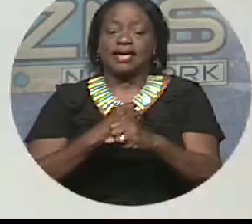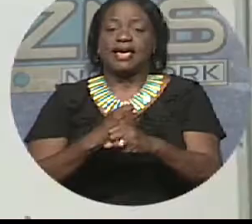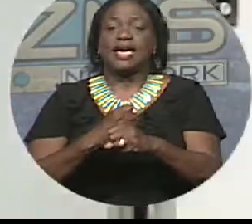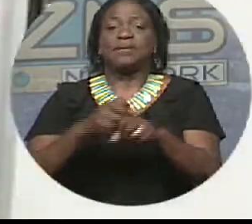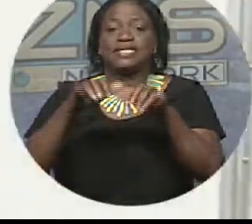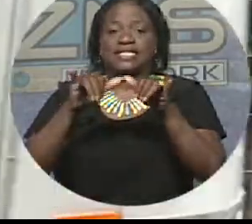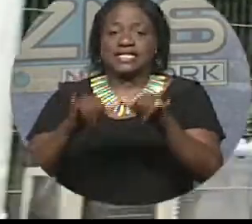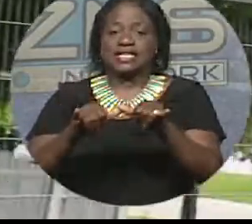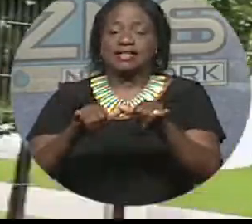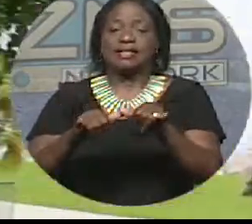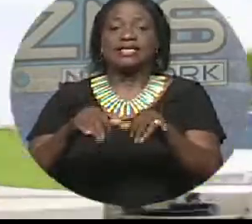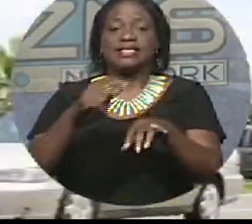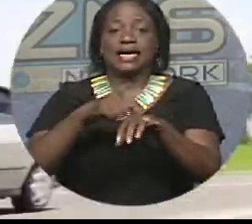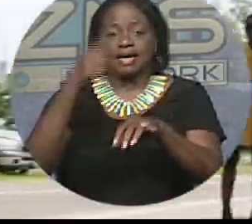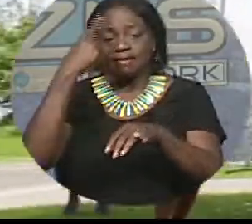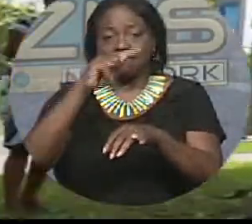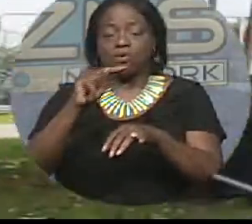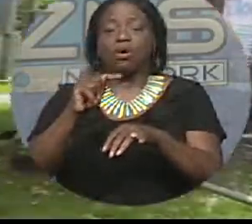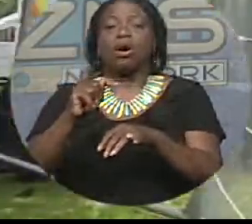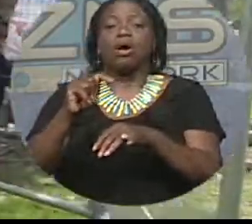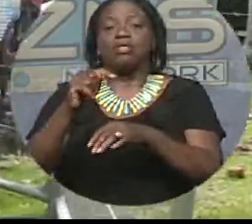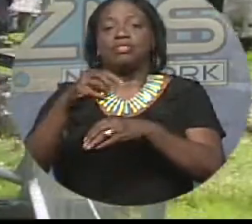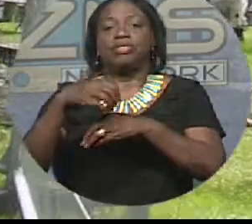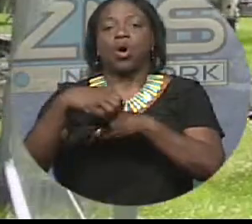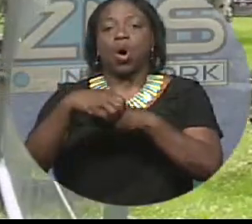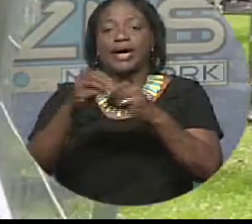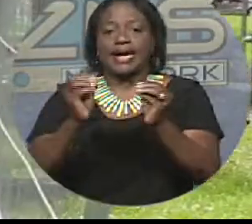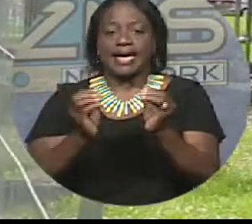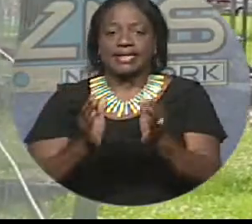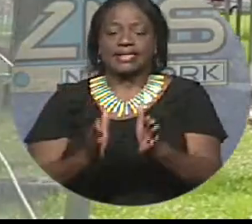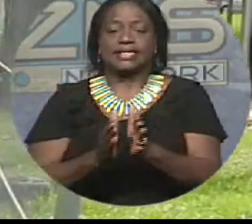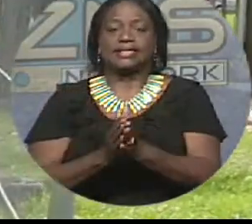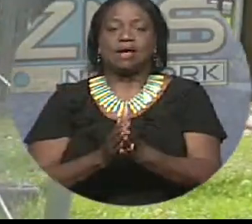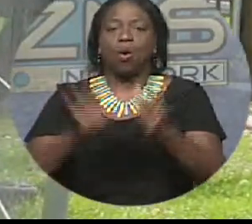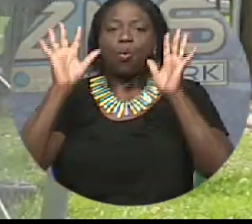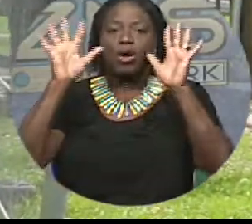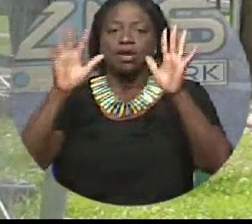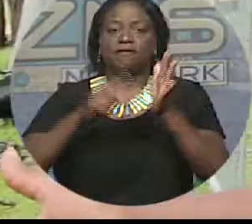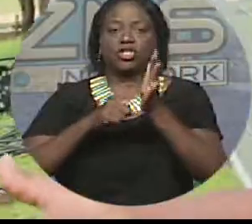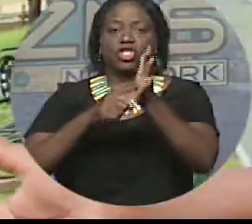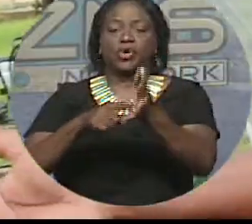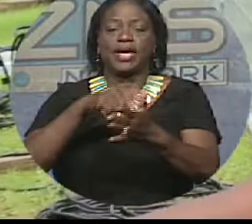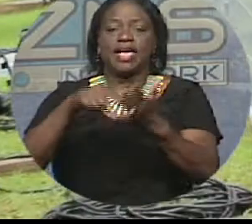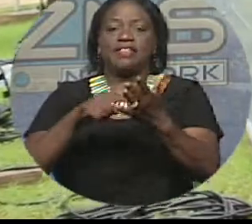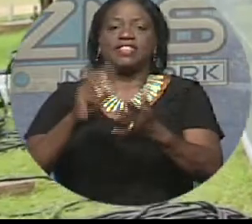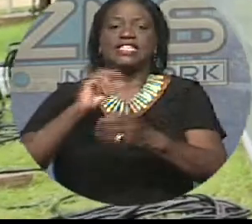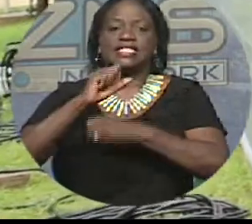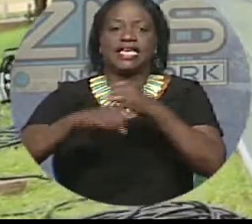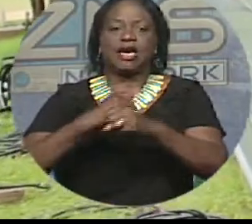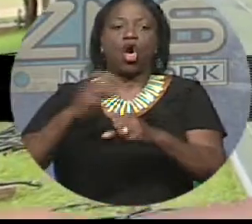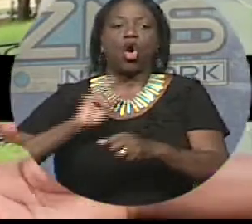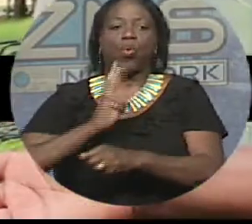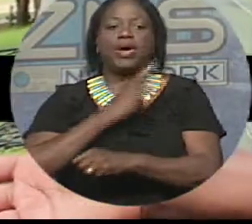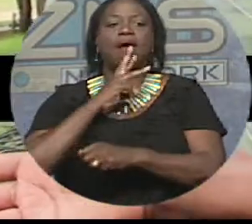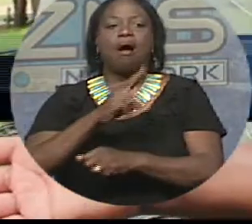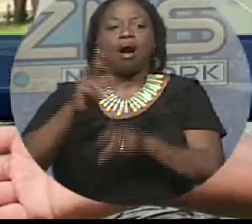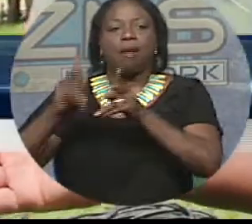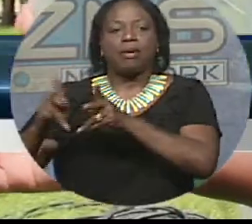organizers who promised a spectacular Independence showing. But we are prepared. Yes, we are prepared